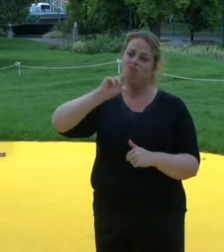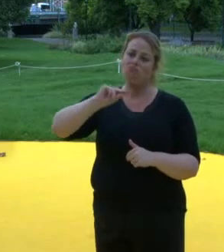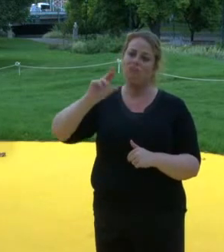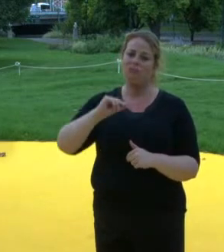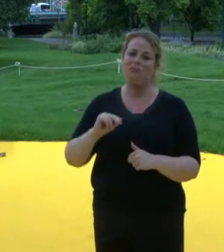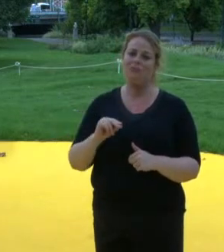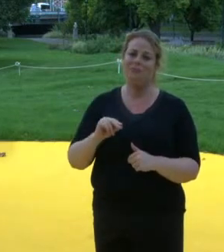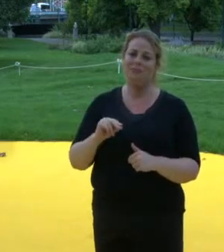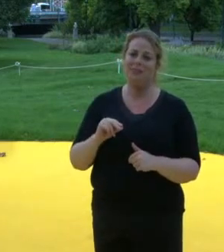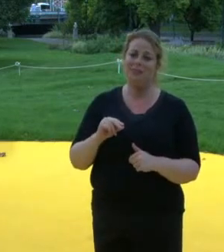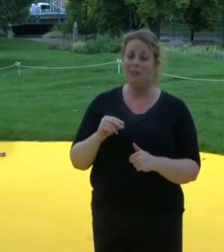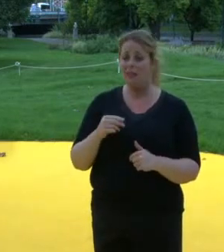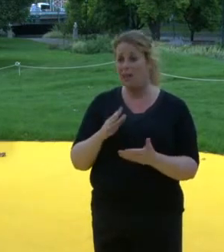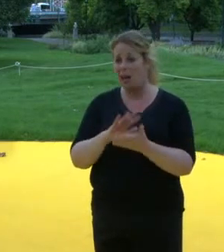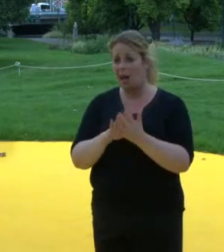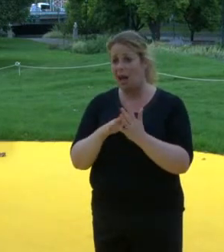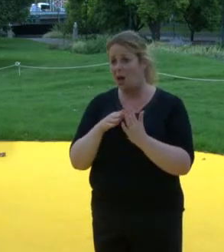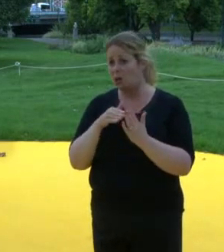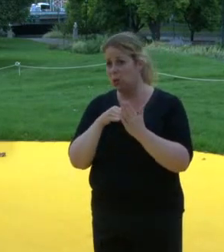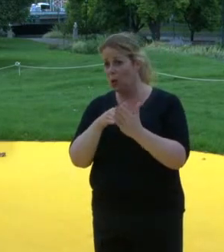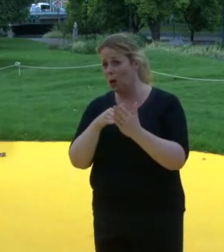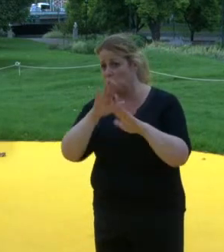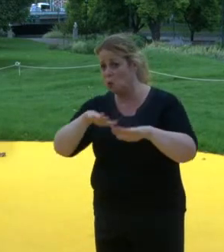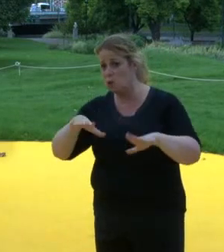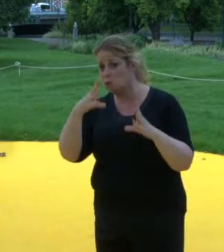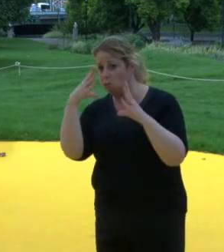some sleep. I mean, well done, mate.